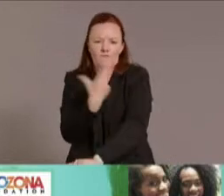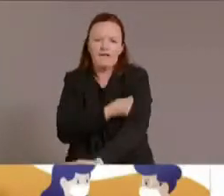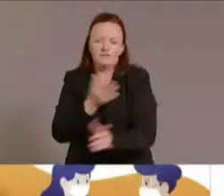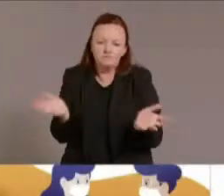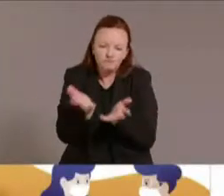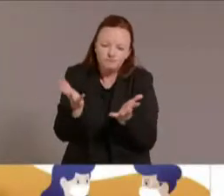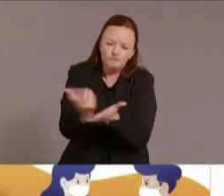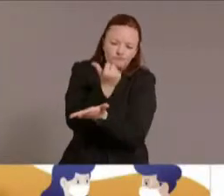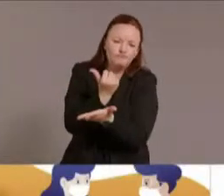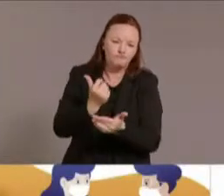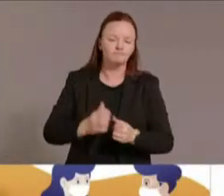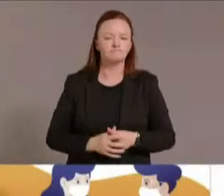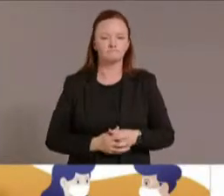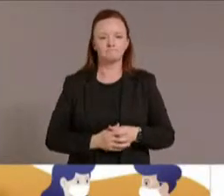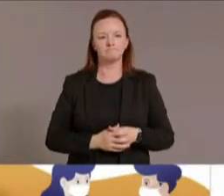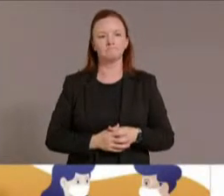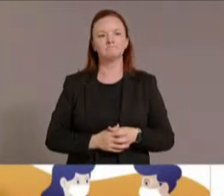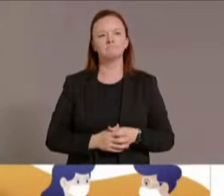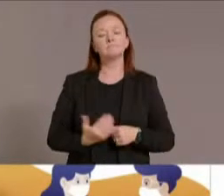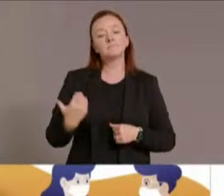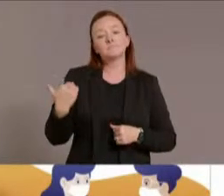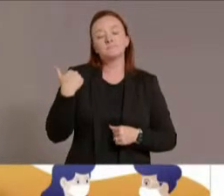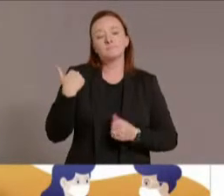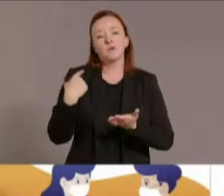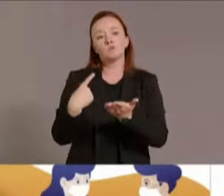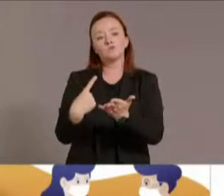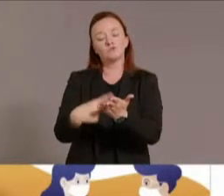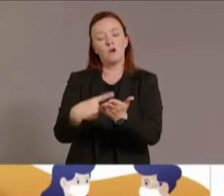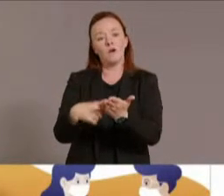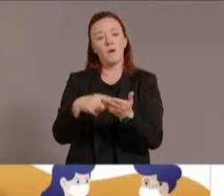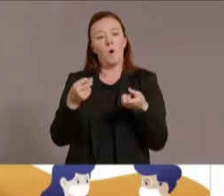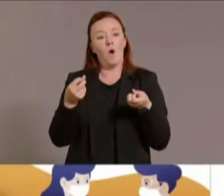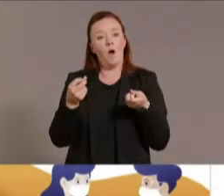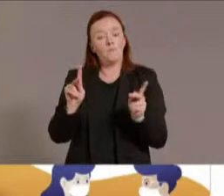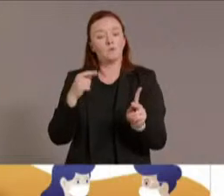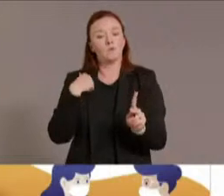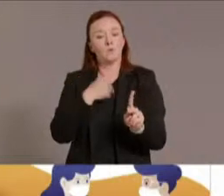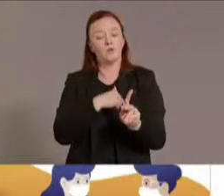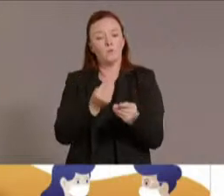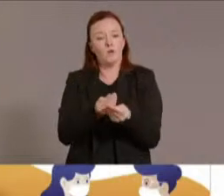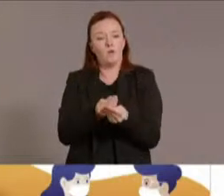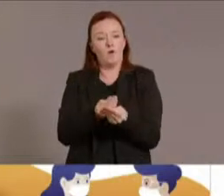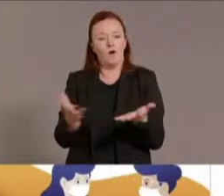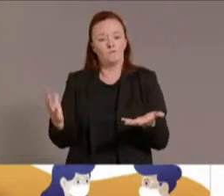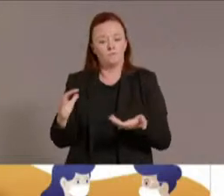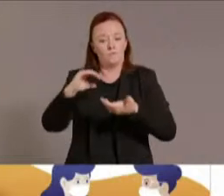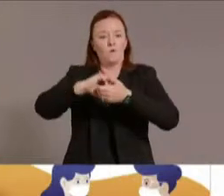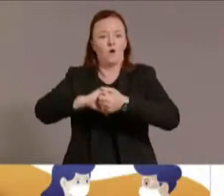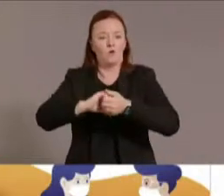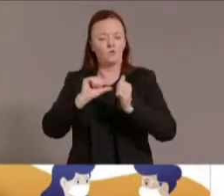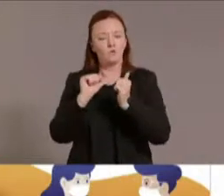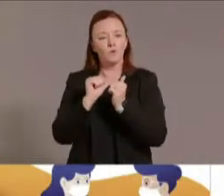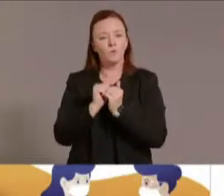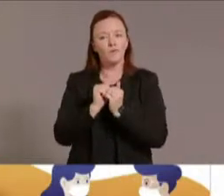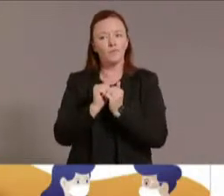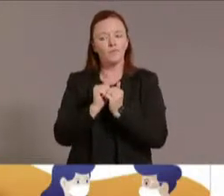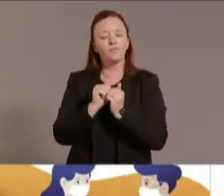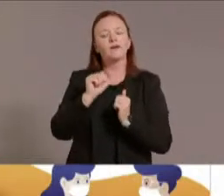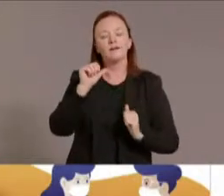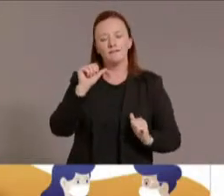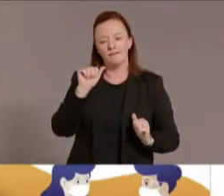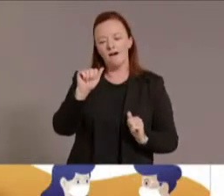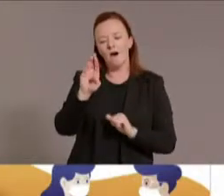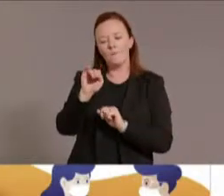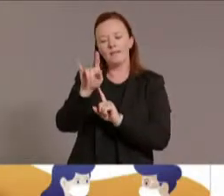We talked a little while ago about the opportunity that we were partnering with